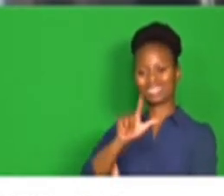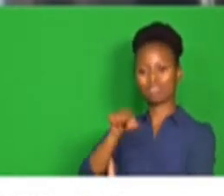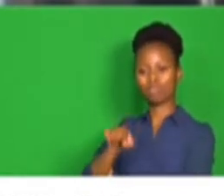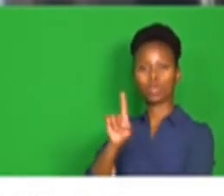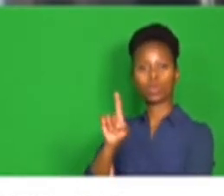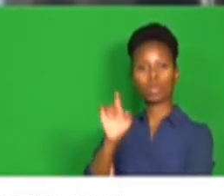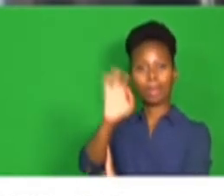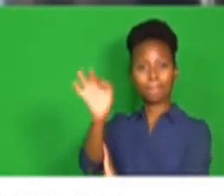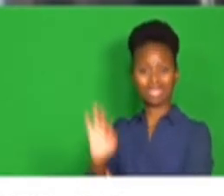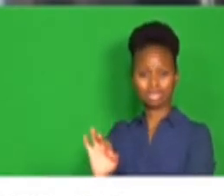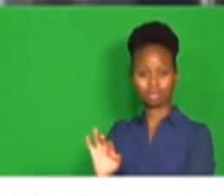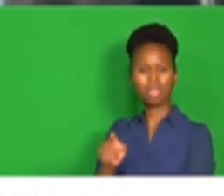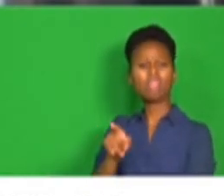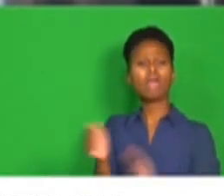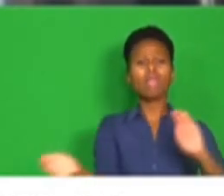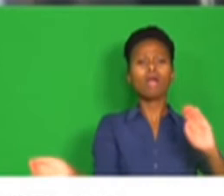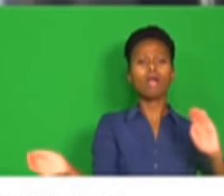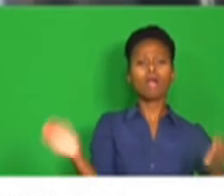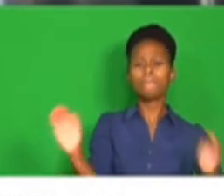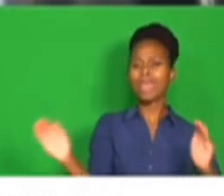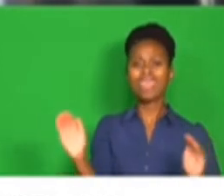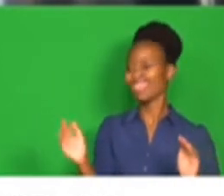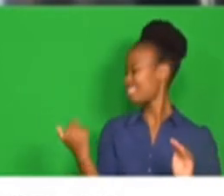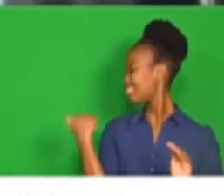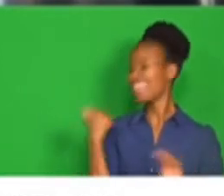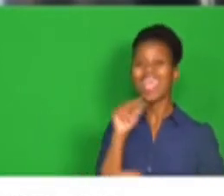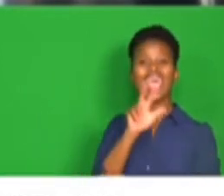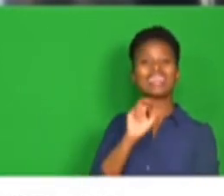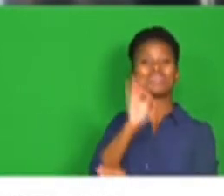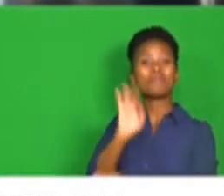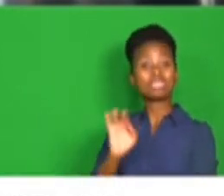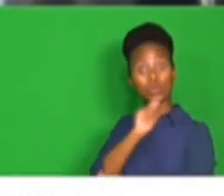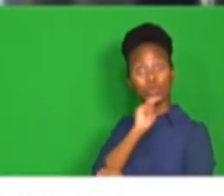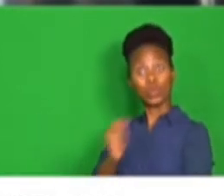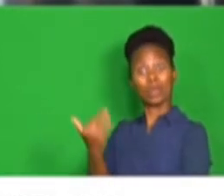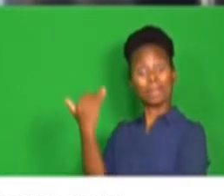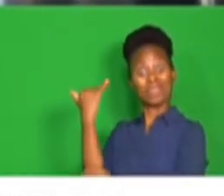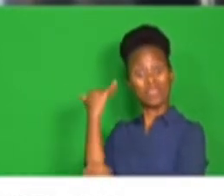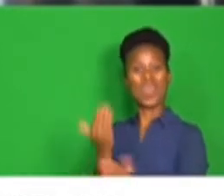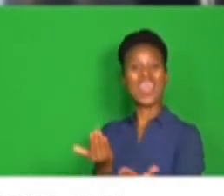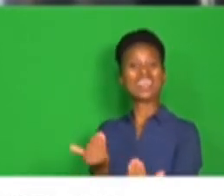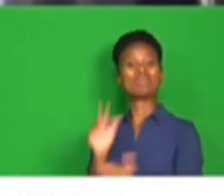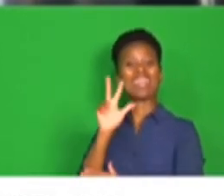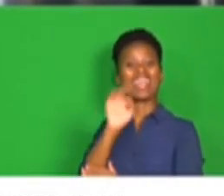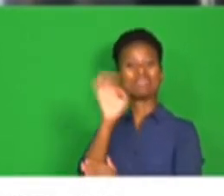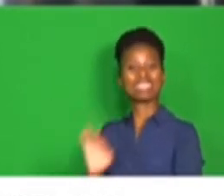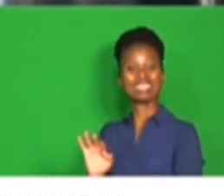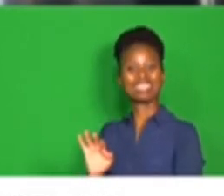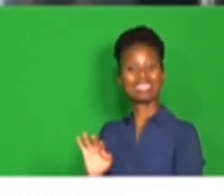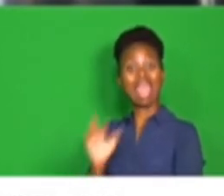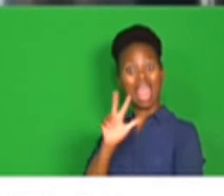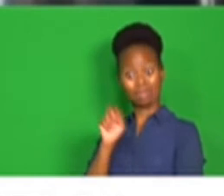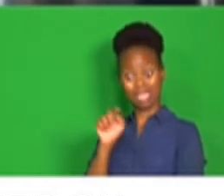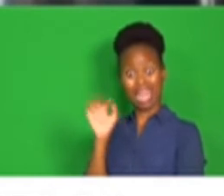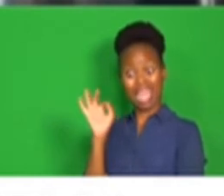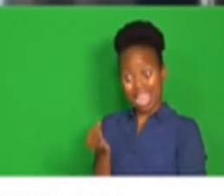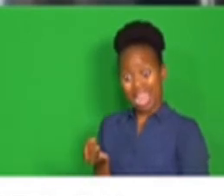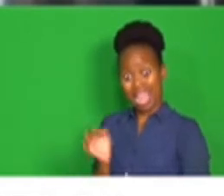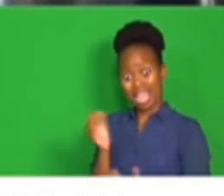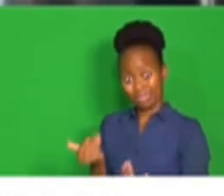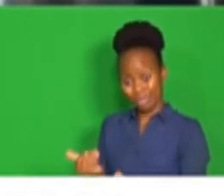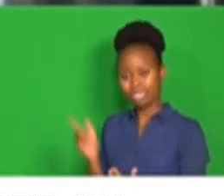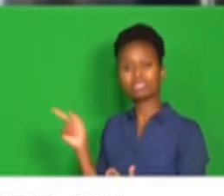-7.1%, compared to the contraction of 8% expected at the time of November meeting.